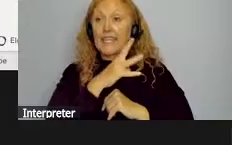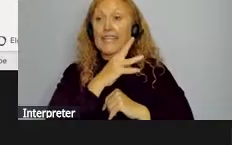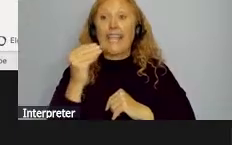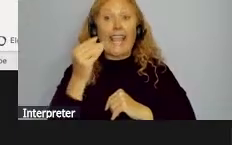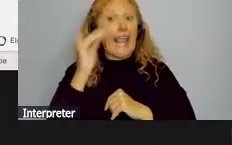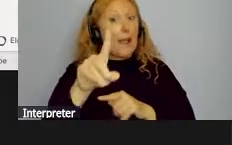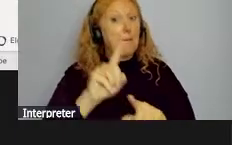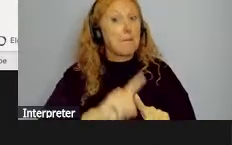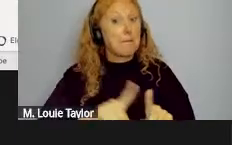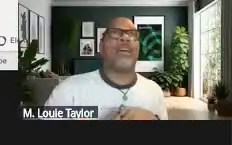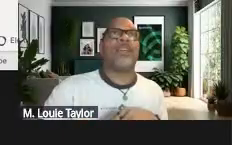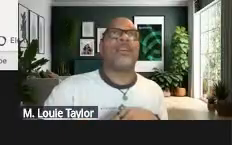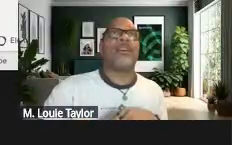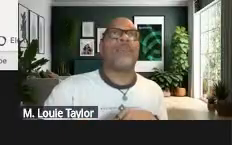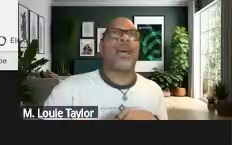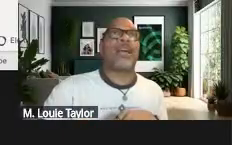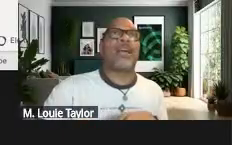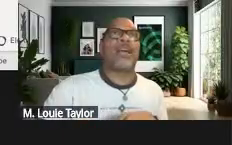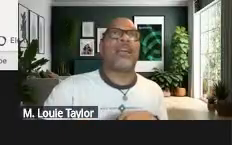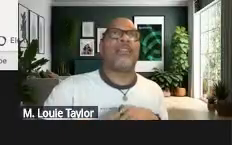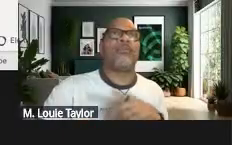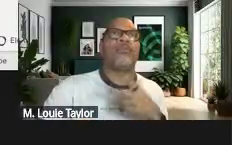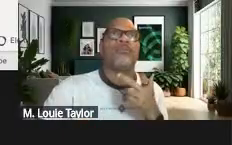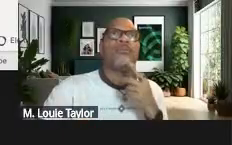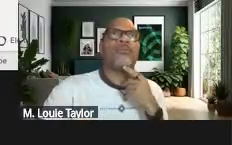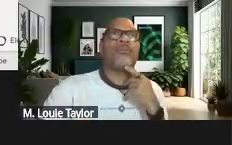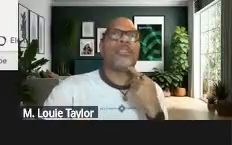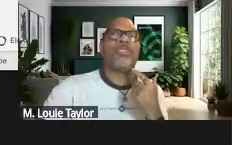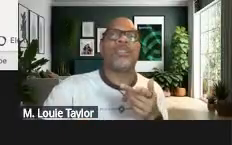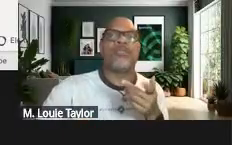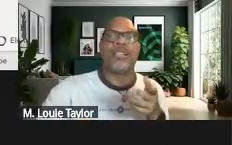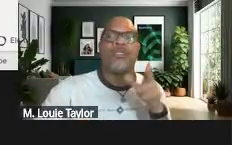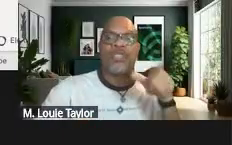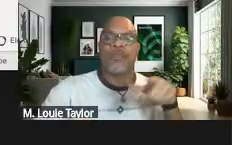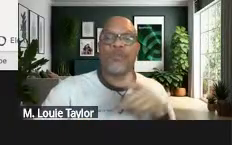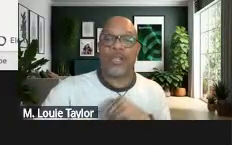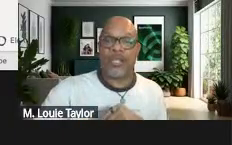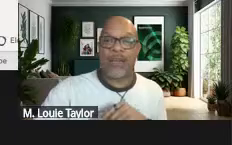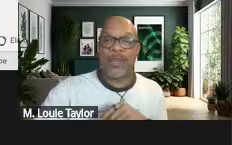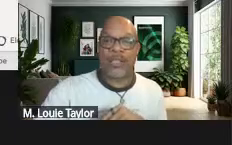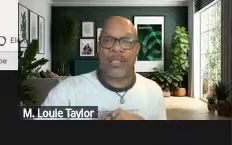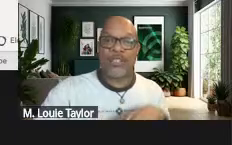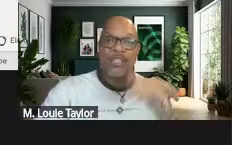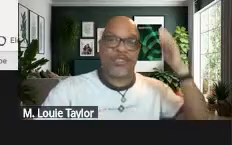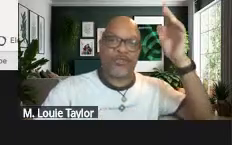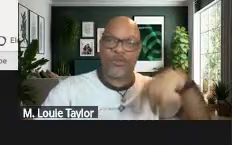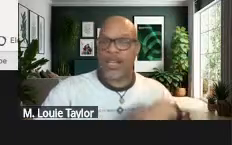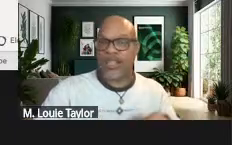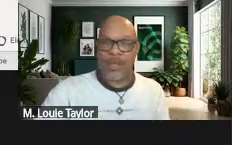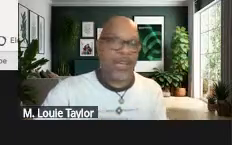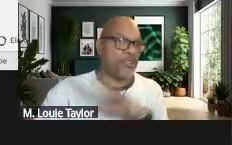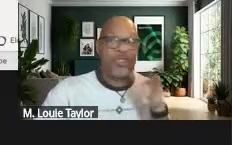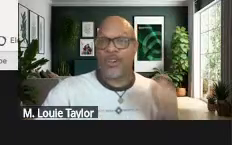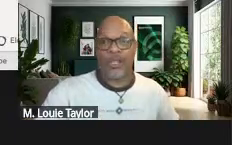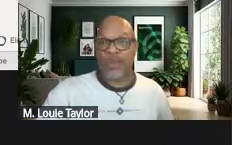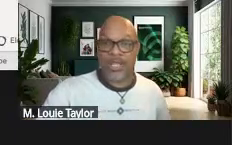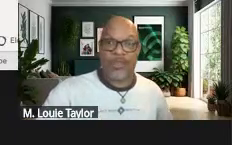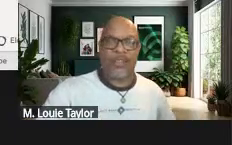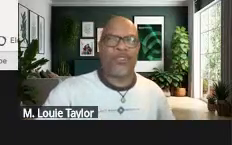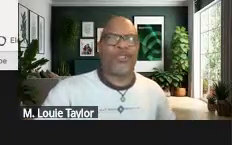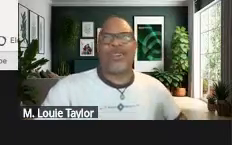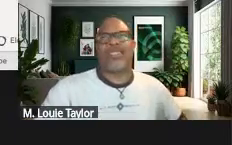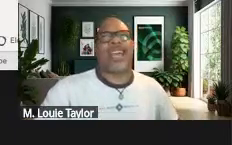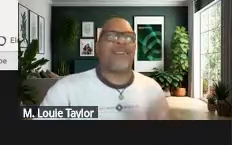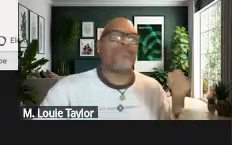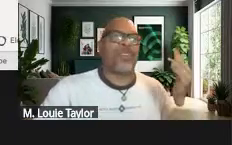If not, and they come back and didn't delve deeper into that message and didn't scroll down the page or only watch the